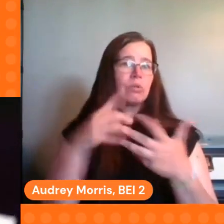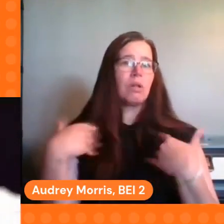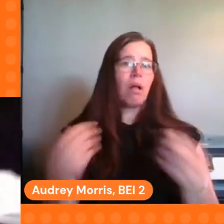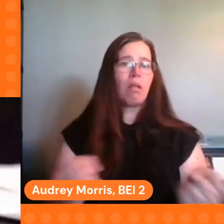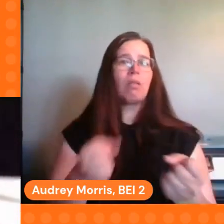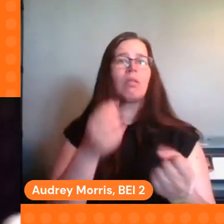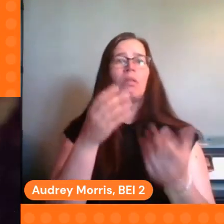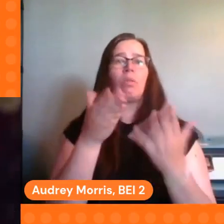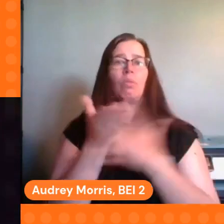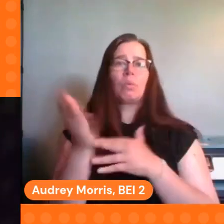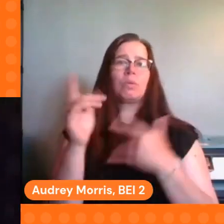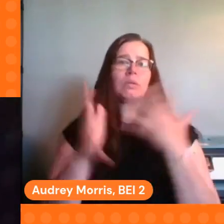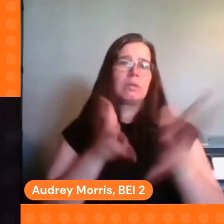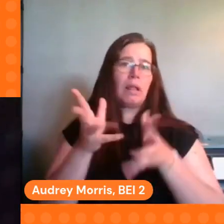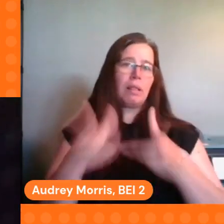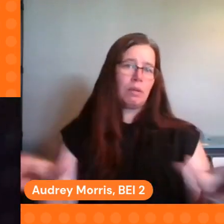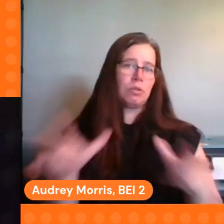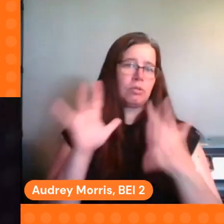tech.